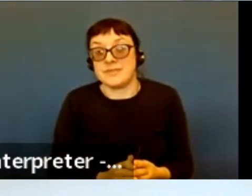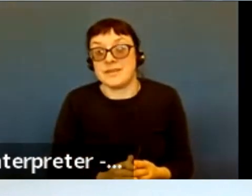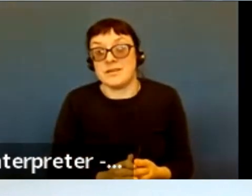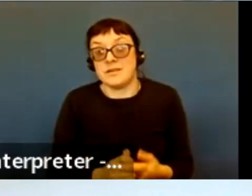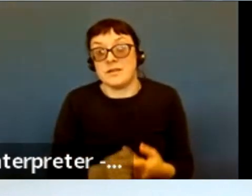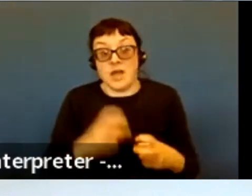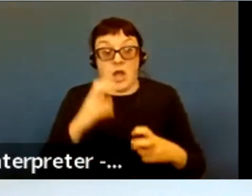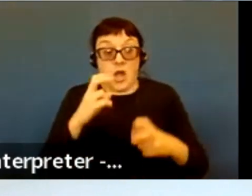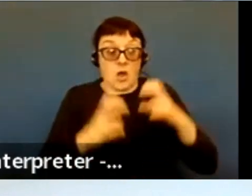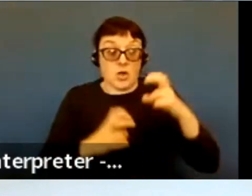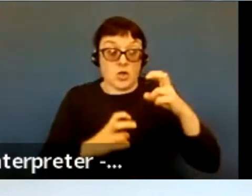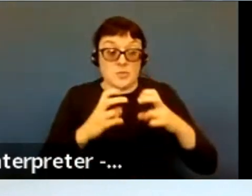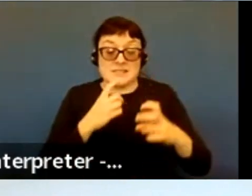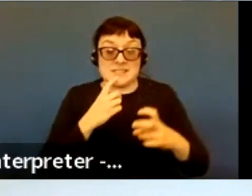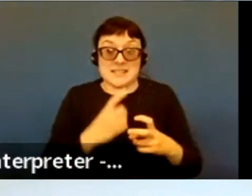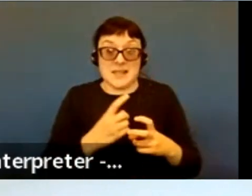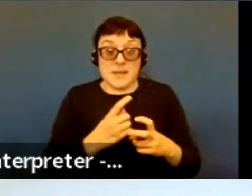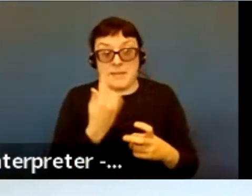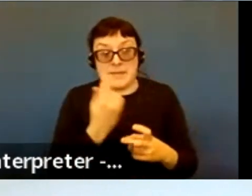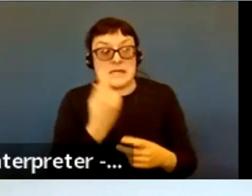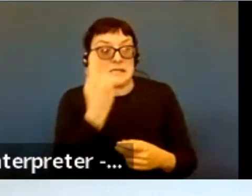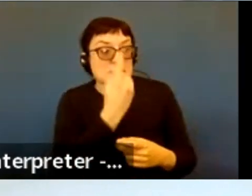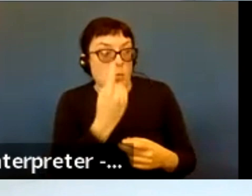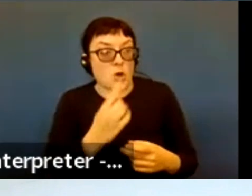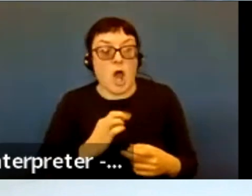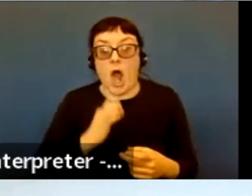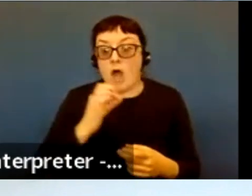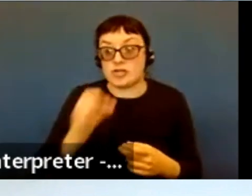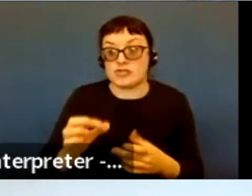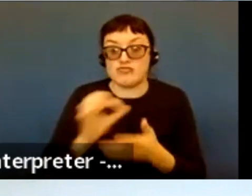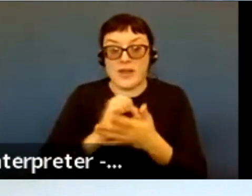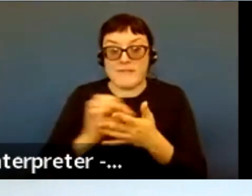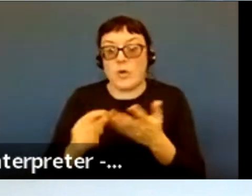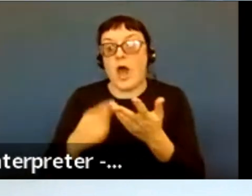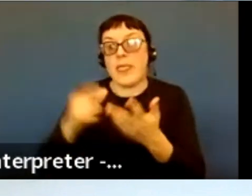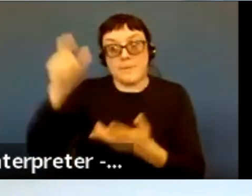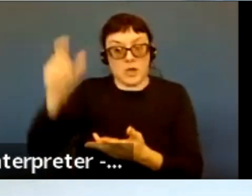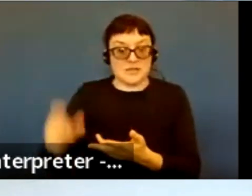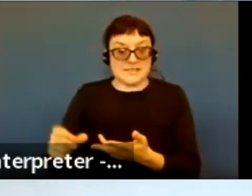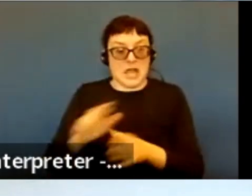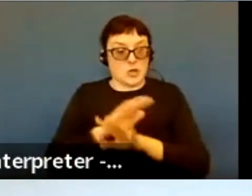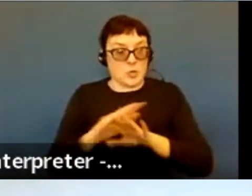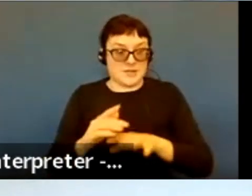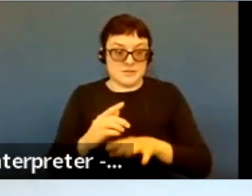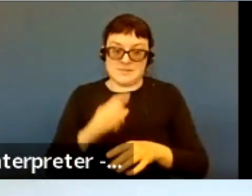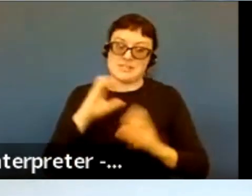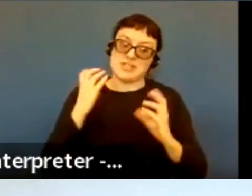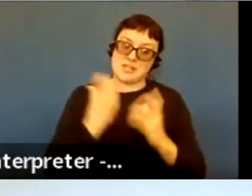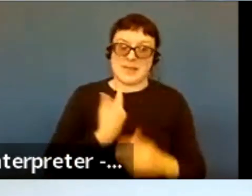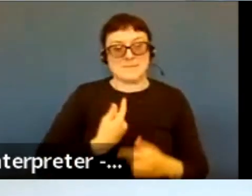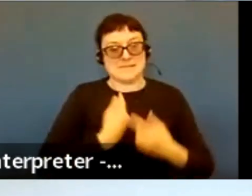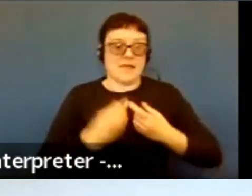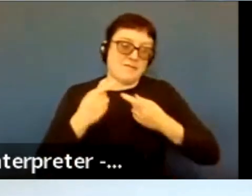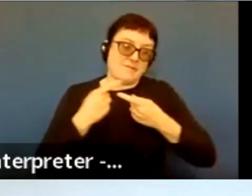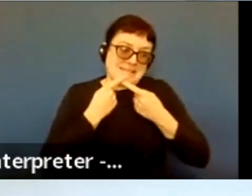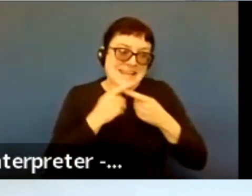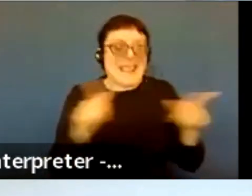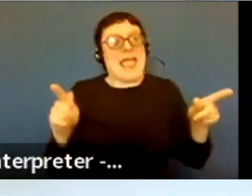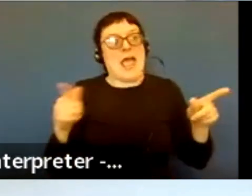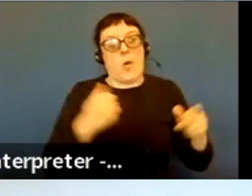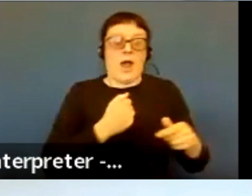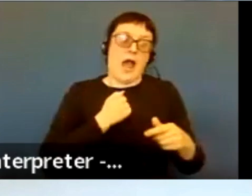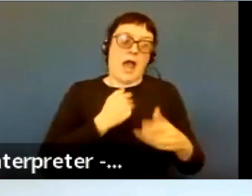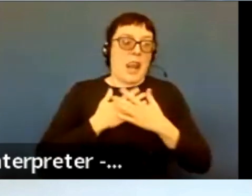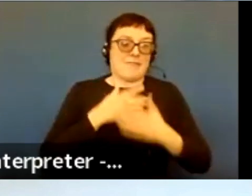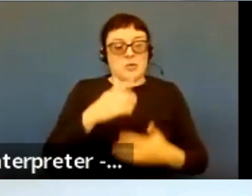the argument is maybe somebody asked him to write them for somebody else, and therefore they're not declarations of love directly